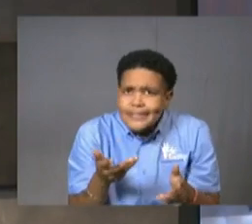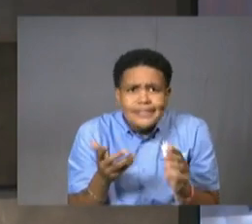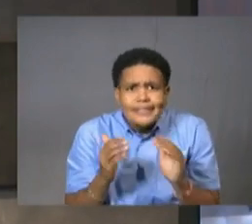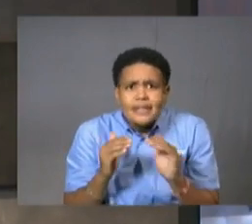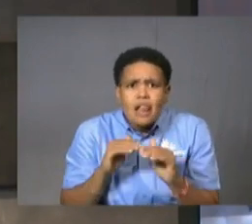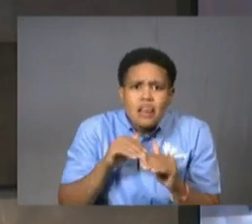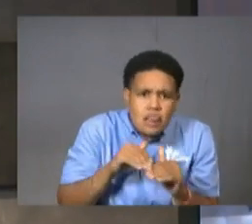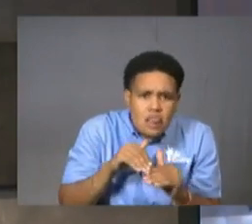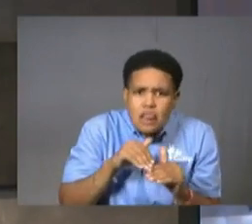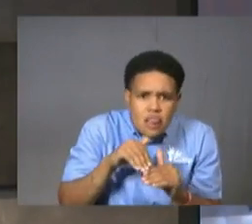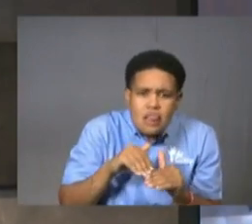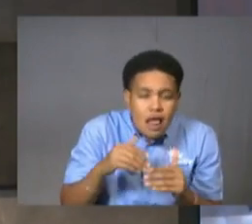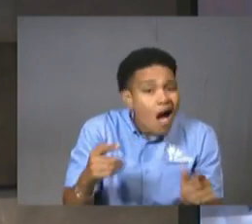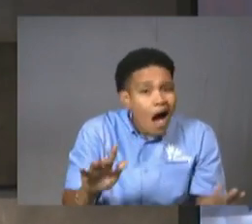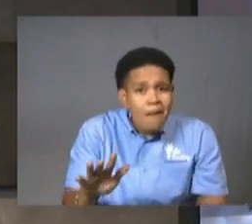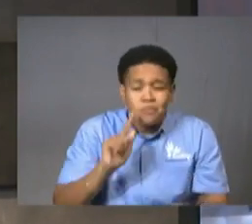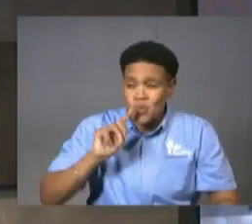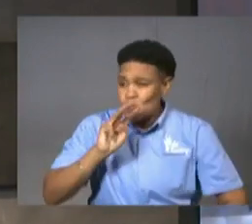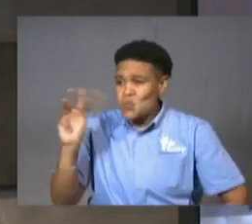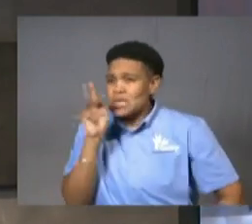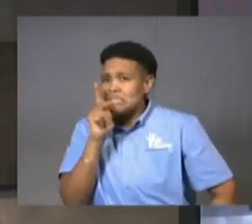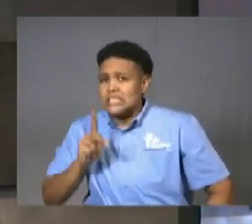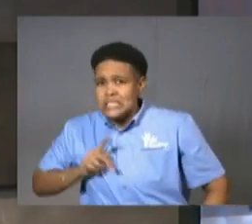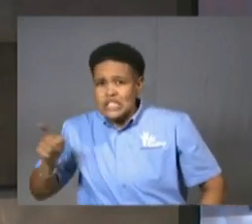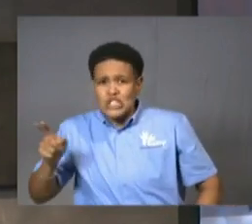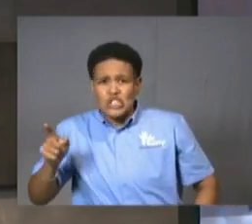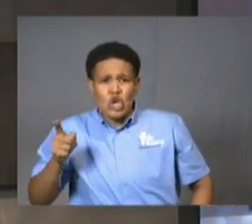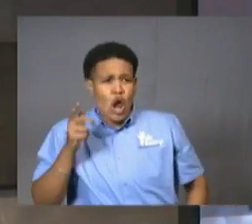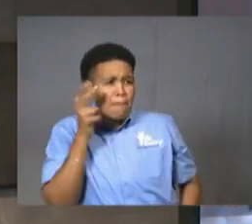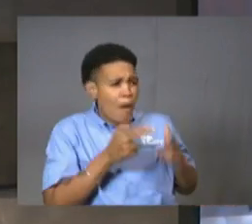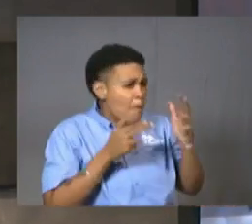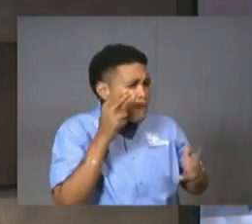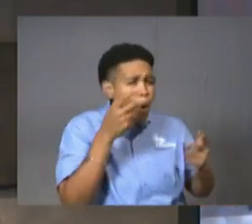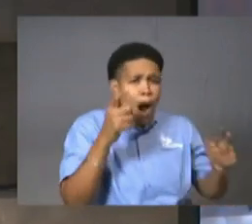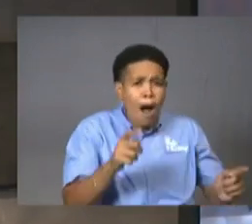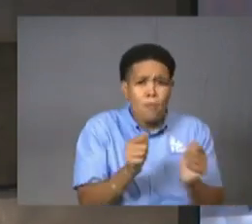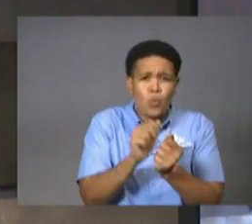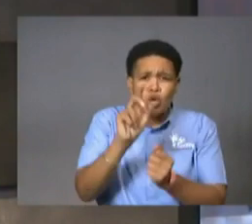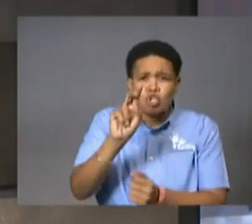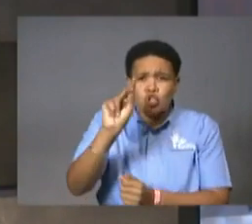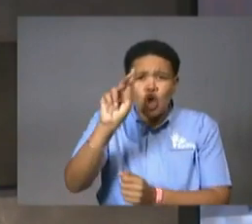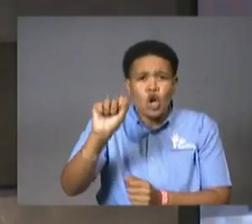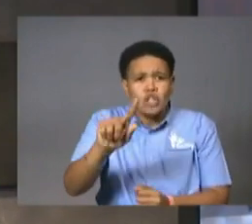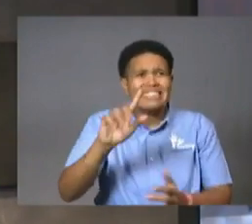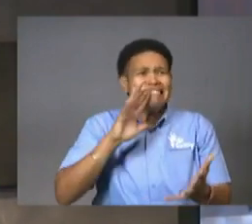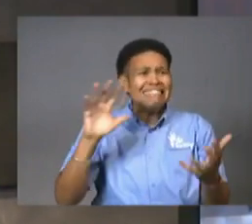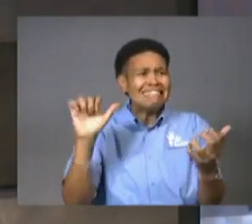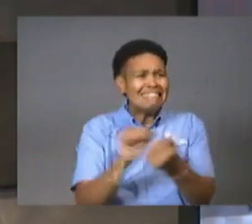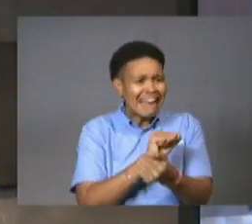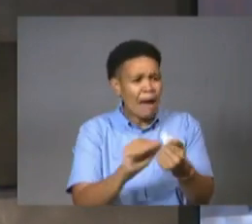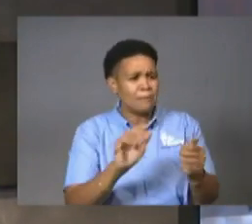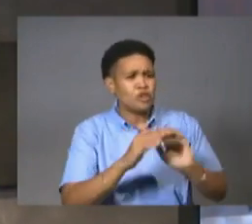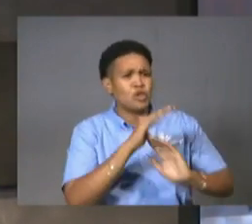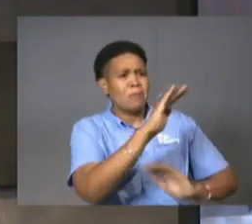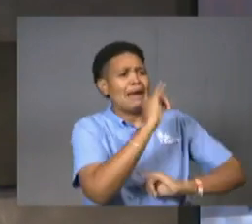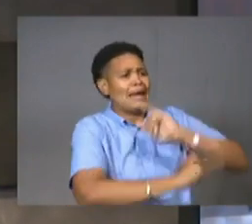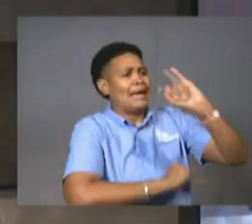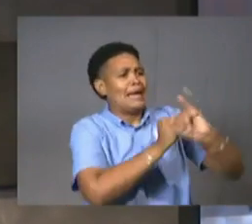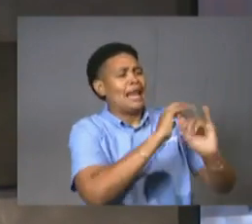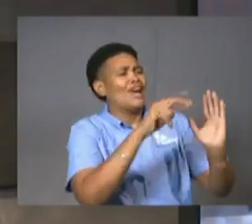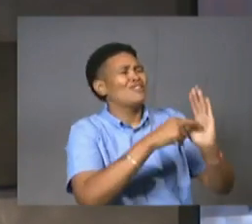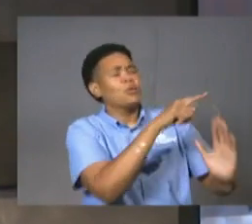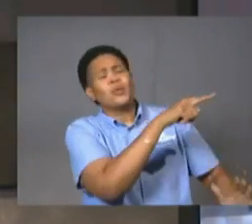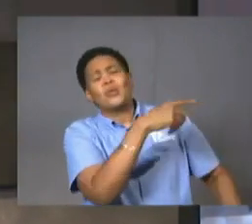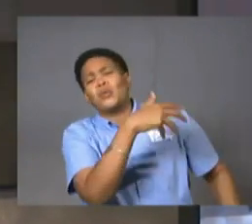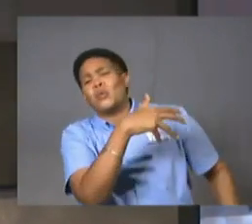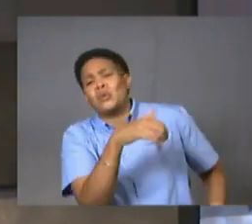the West Kingston incursion and the damage to Jamaica's international reputation, and indeed,